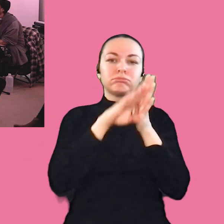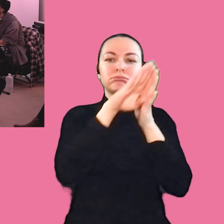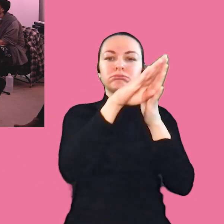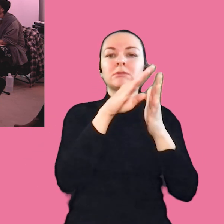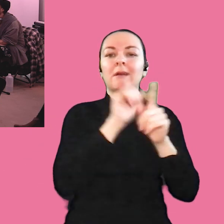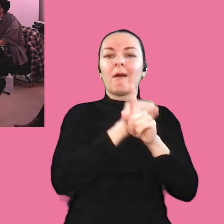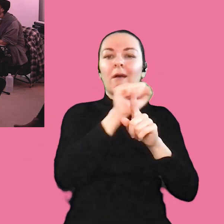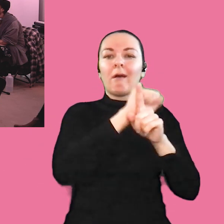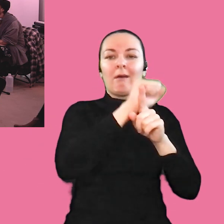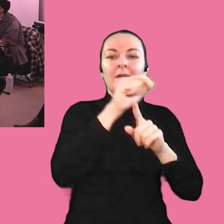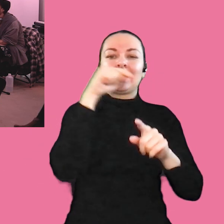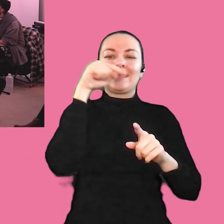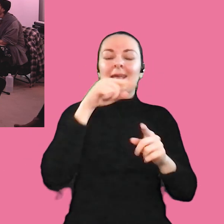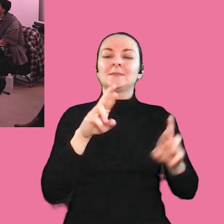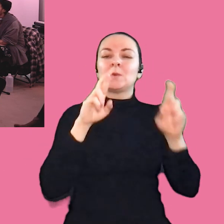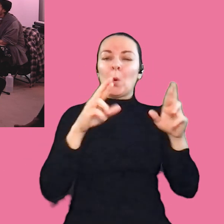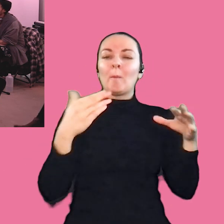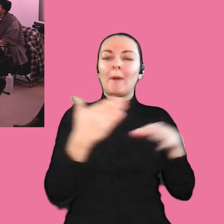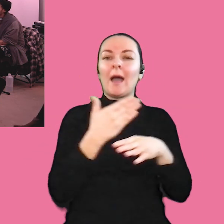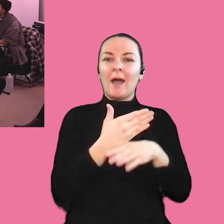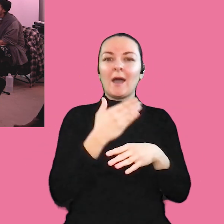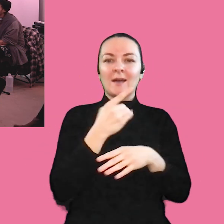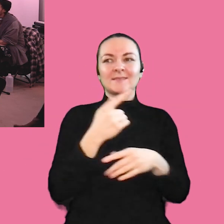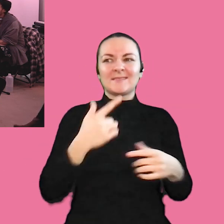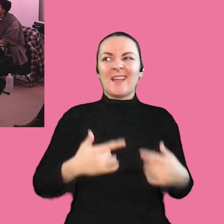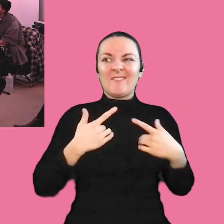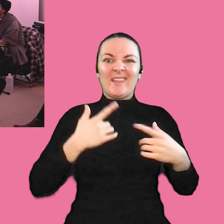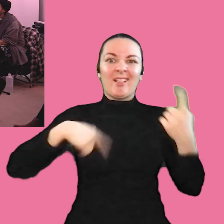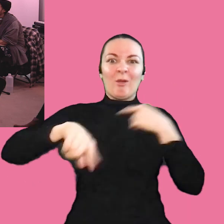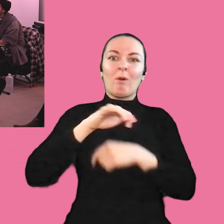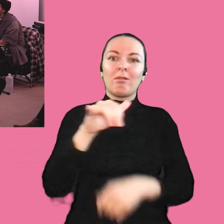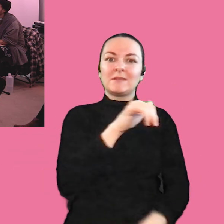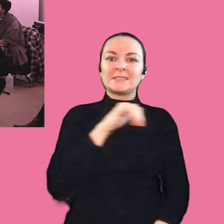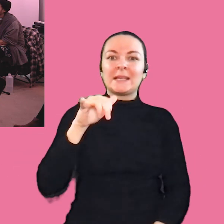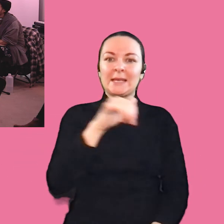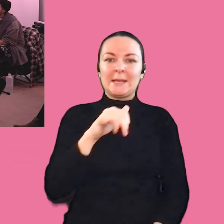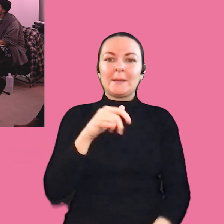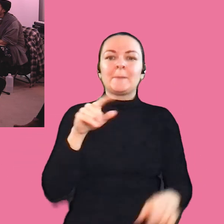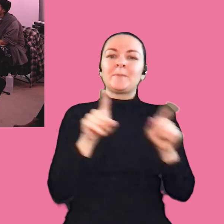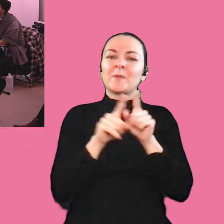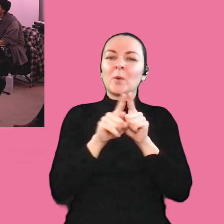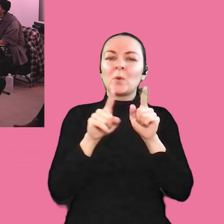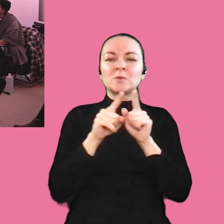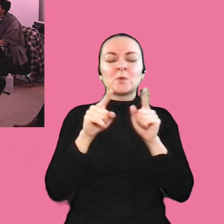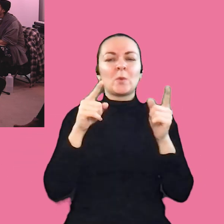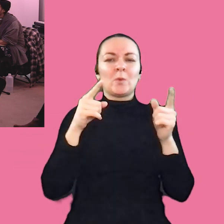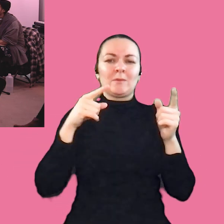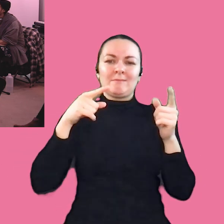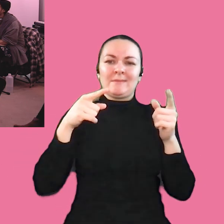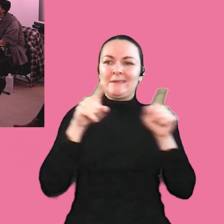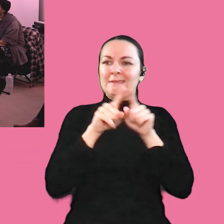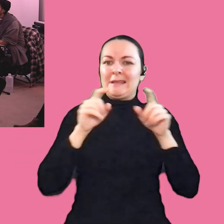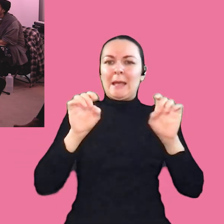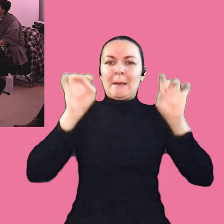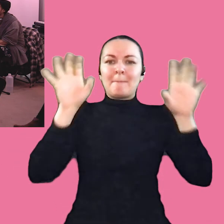as something that we're all doing right now. And I think as well, touching on this idea of magic, one of the etymological roots of magic